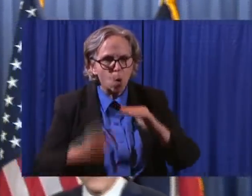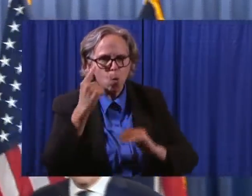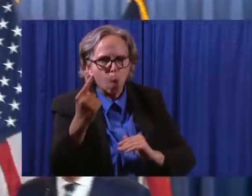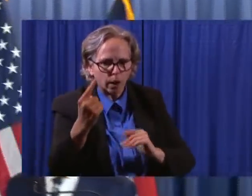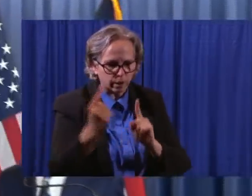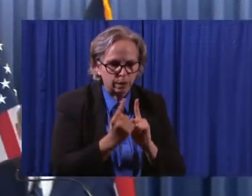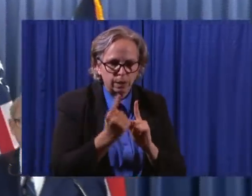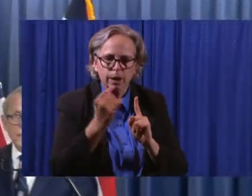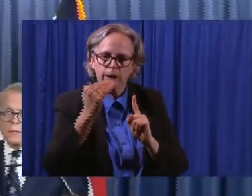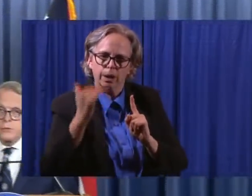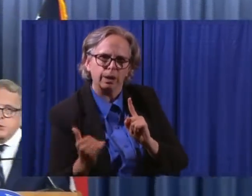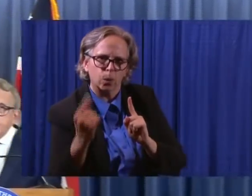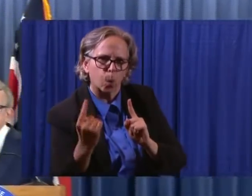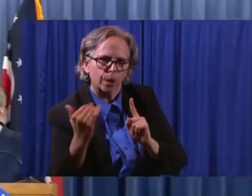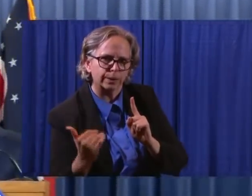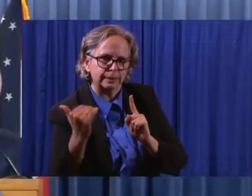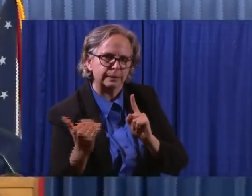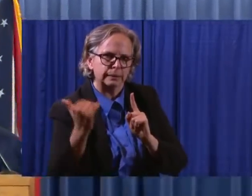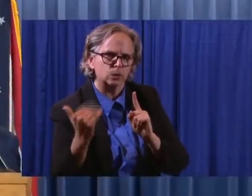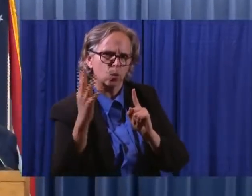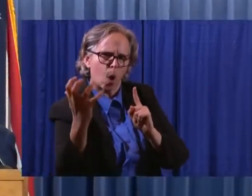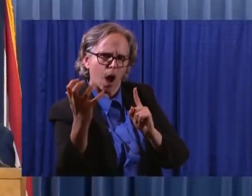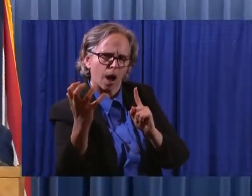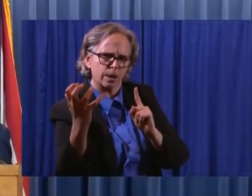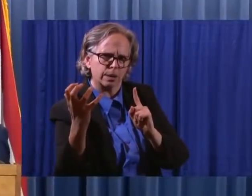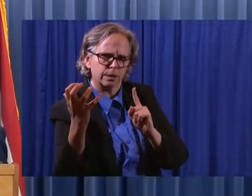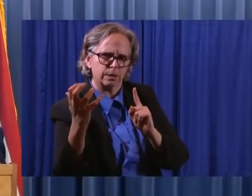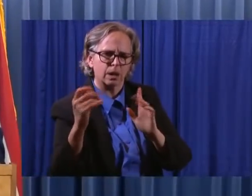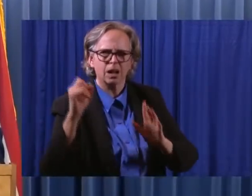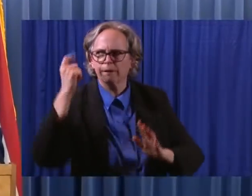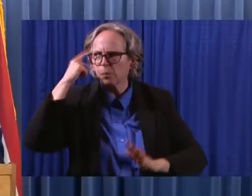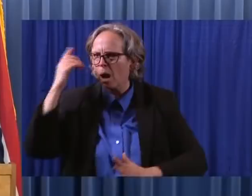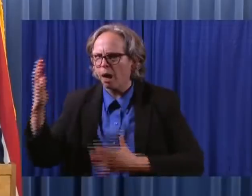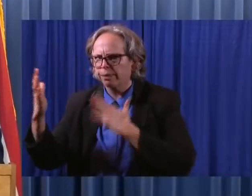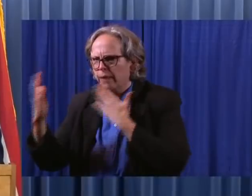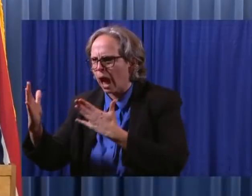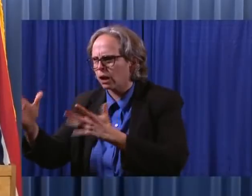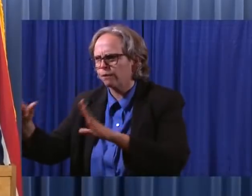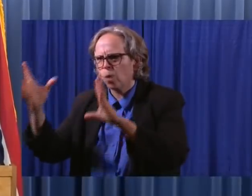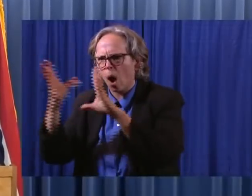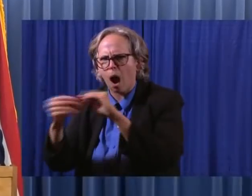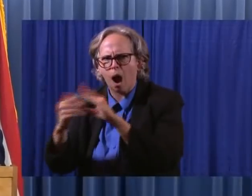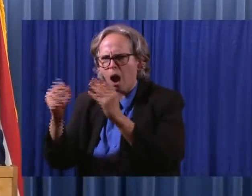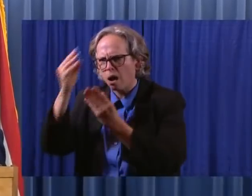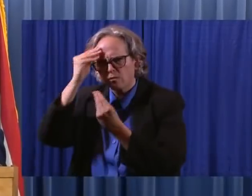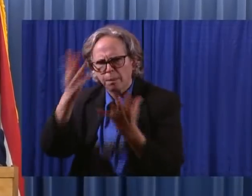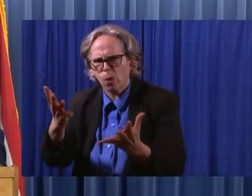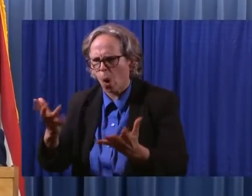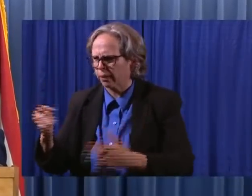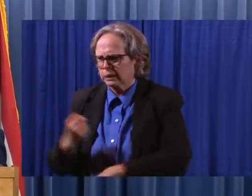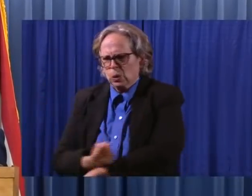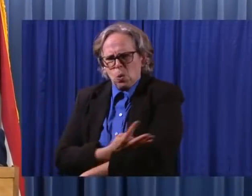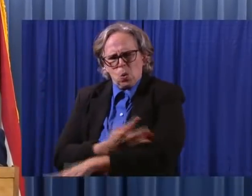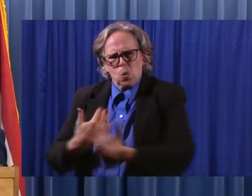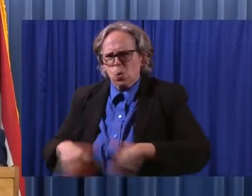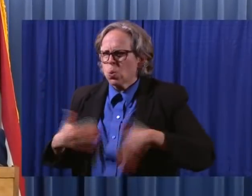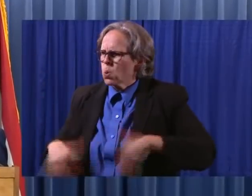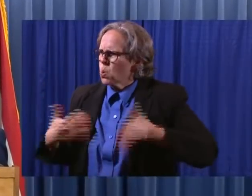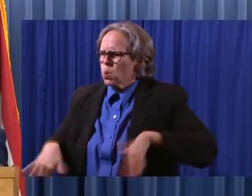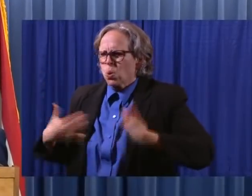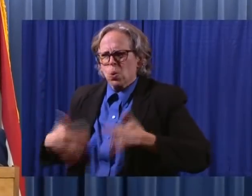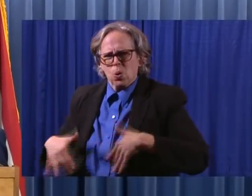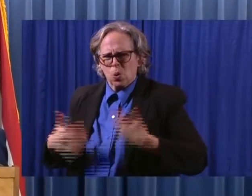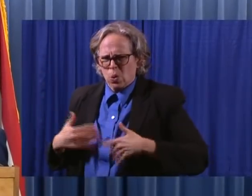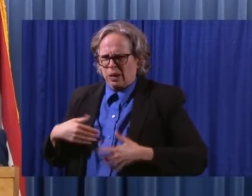Doctor, that's a great report, kind of chilling report, but thank you for a very comprehensive report. So